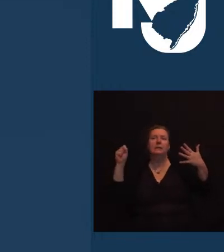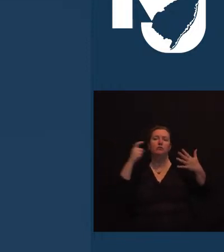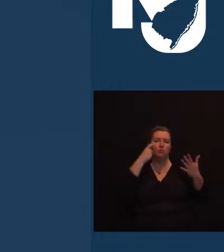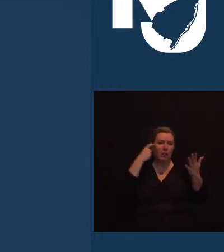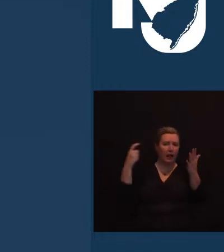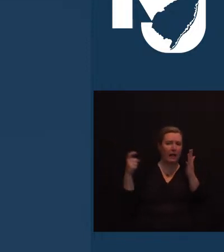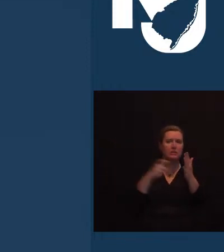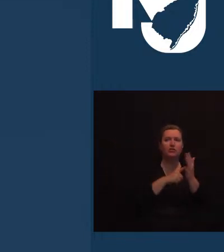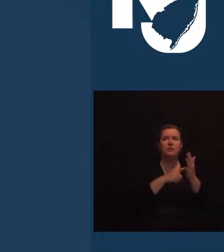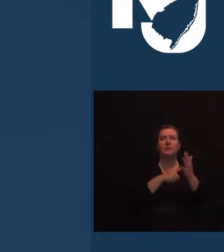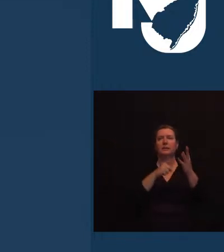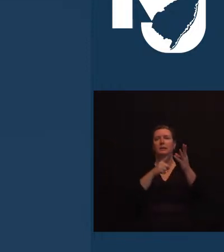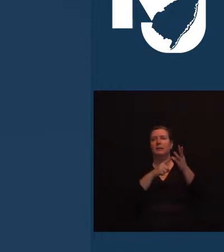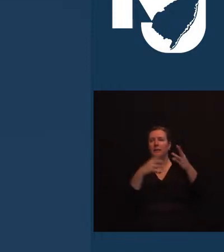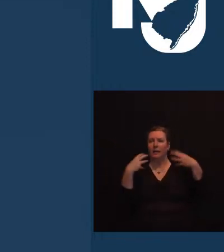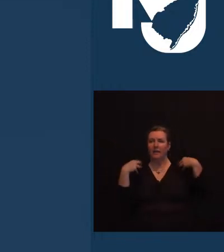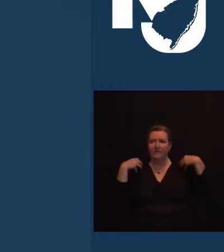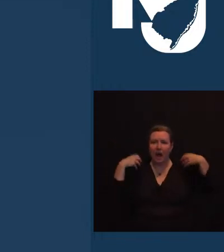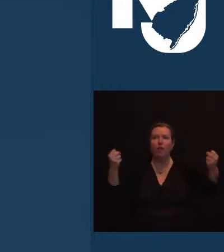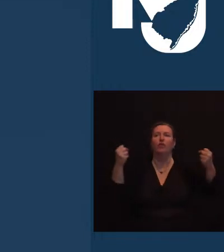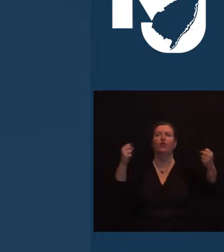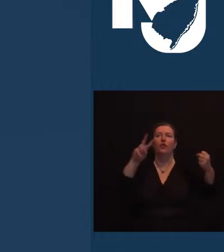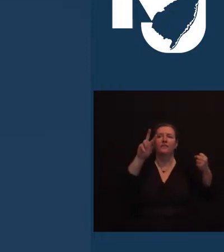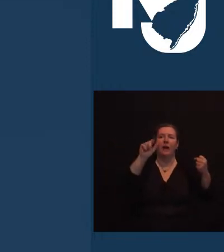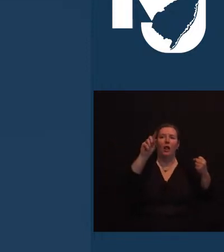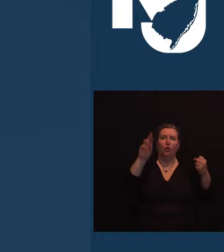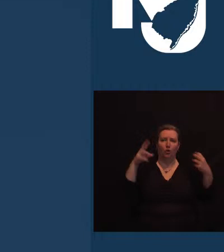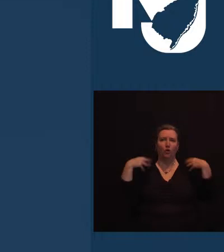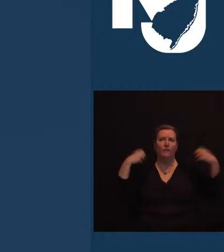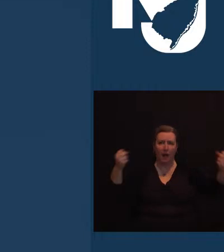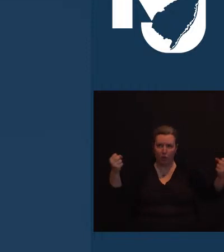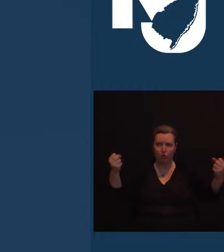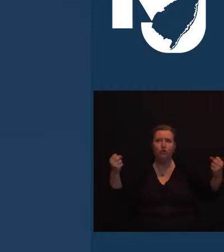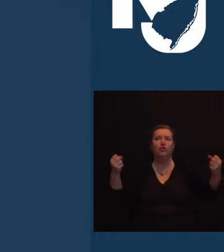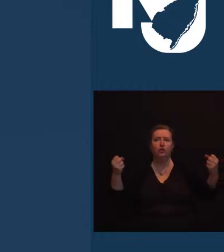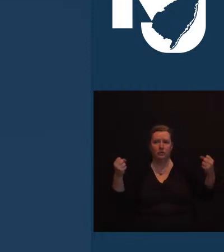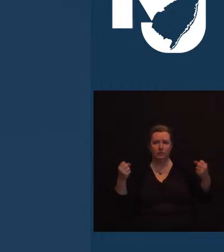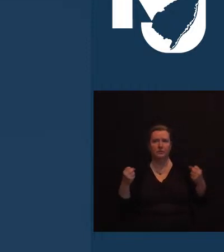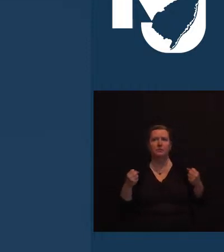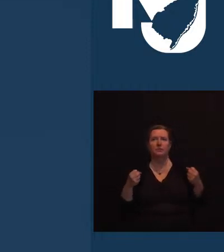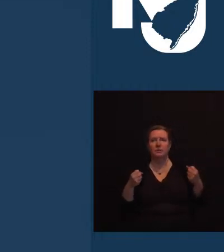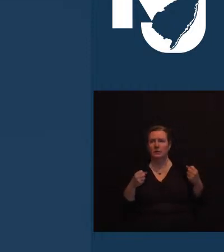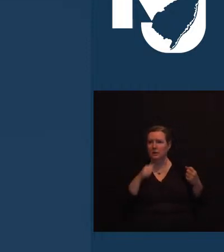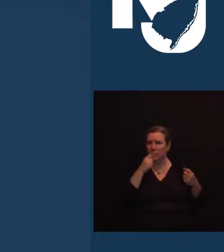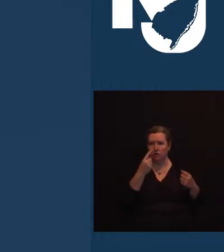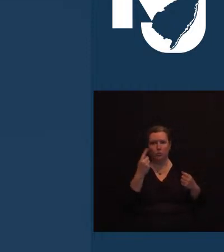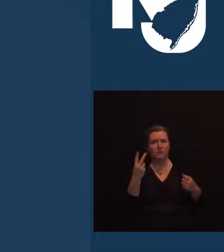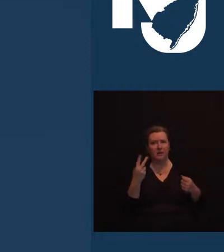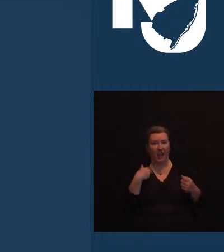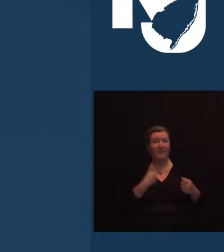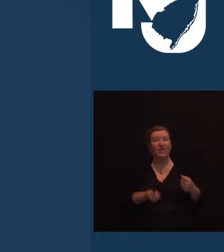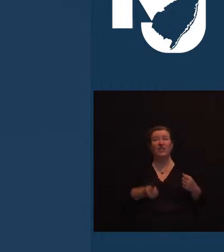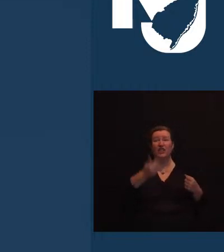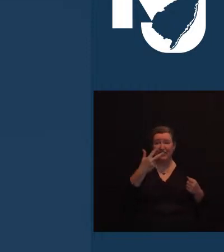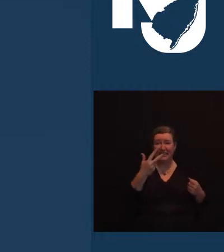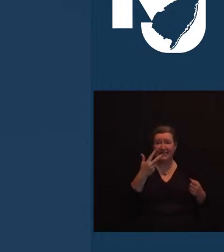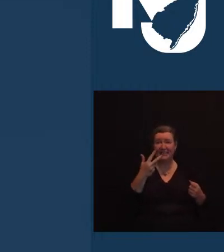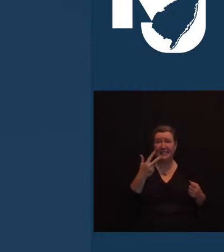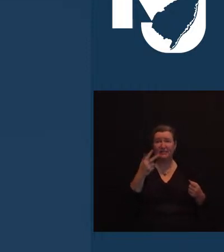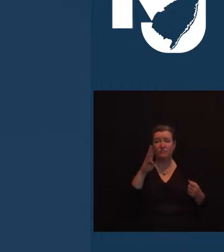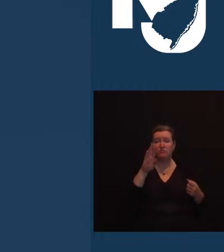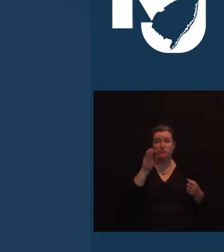Citation, Valorous Unit Award, and not 1, not 2, but 3 Bronze Service